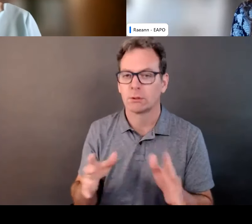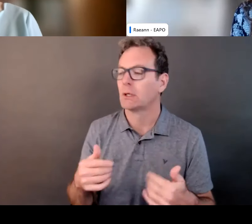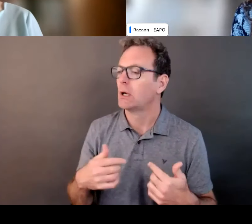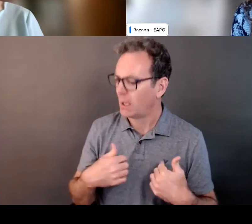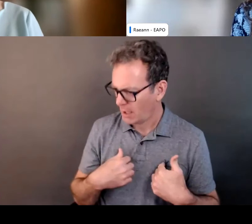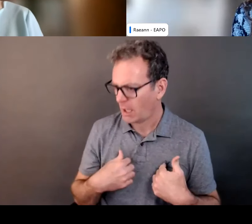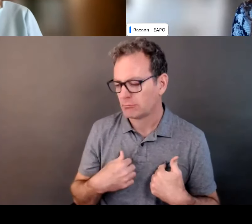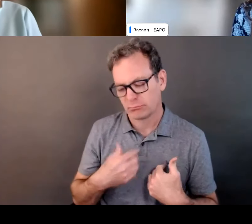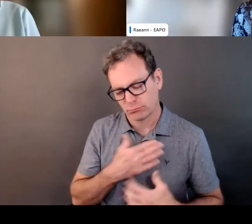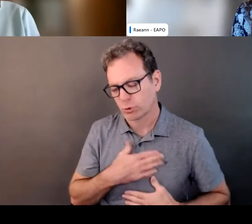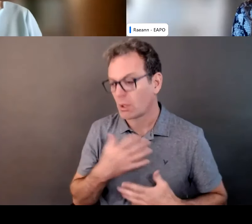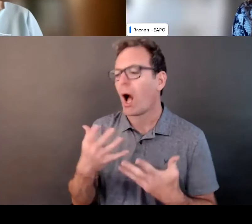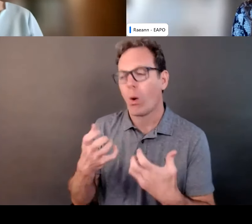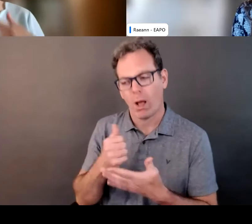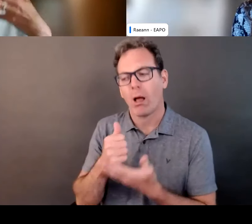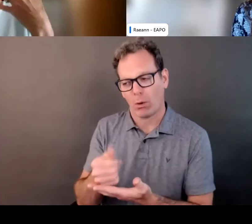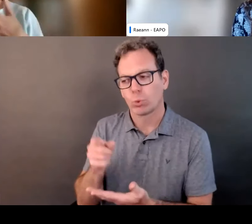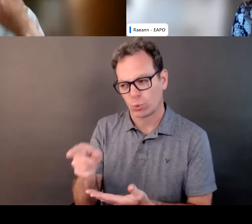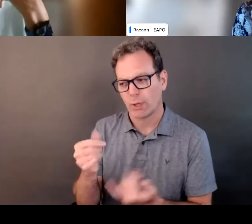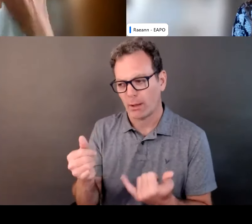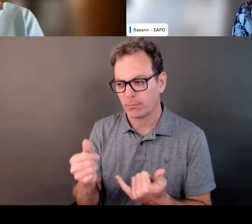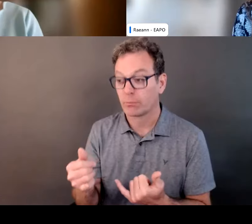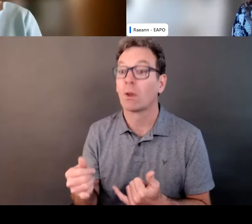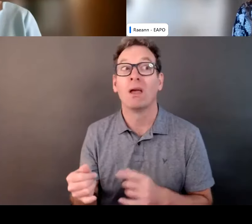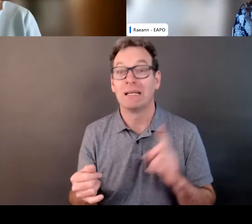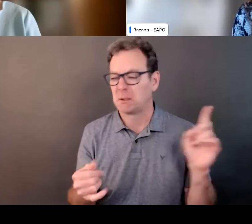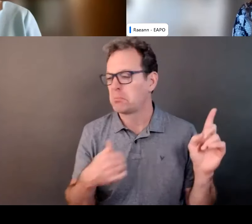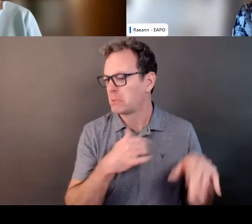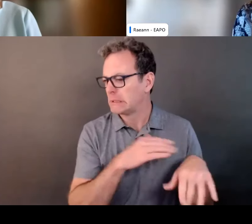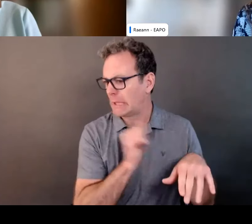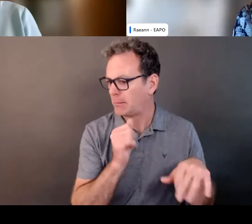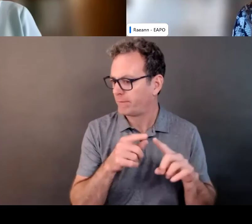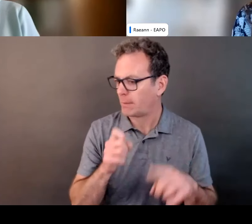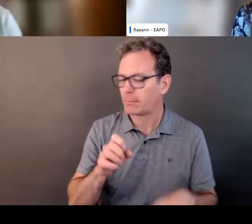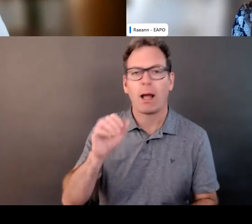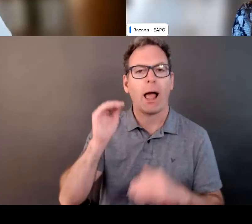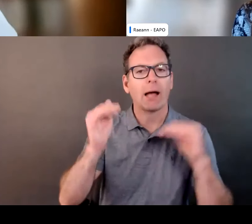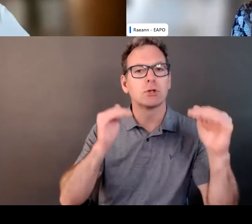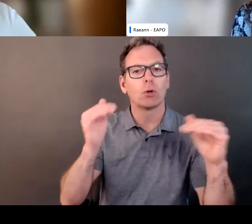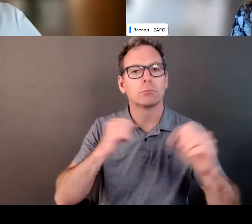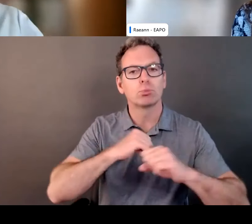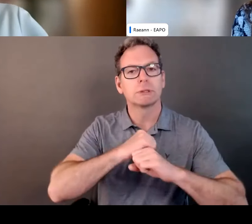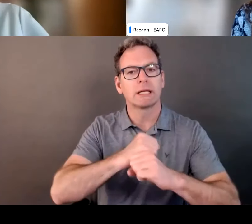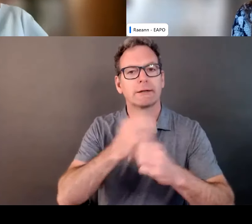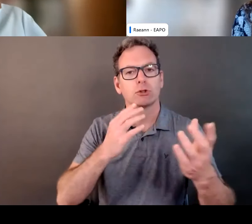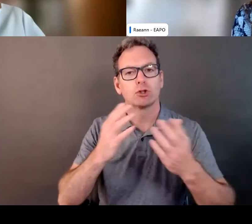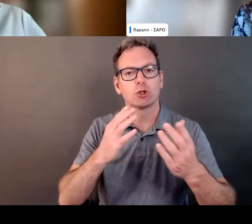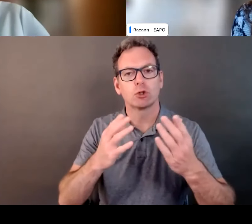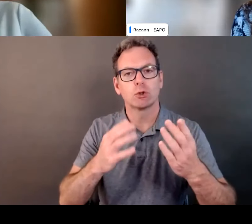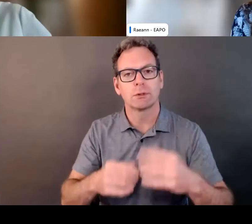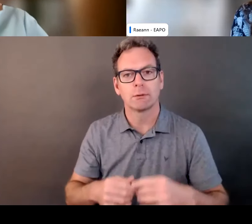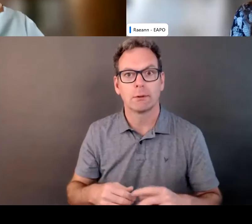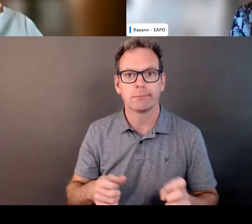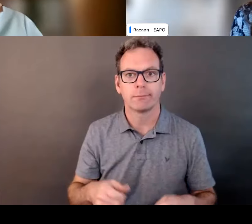Protective Services who's going to come to your house and we're going to help you figure out what to do. So it's not, you're an awful person, I'm going to